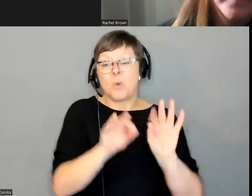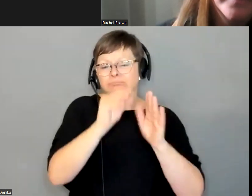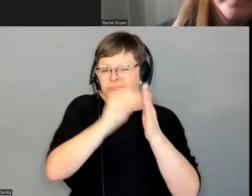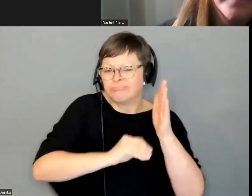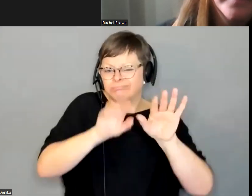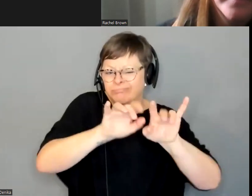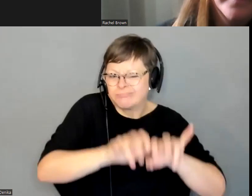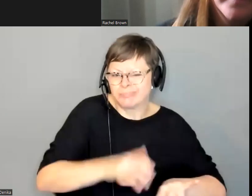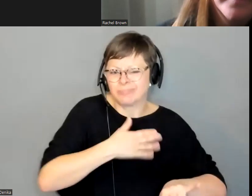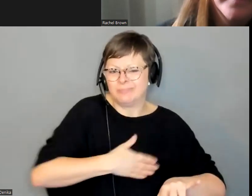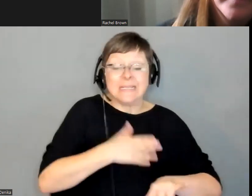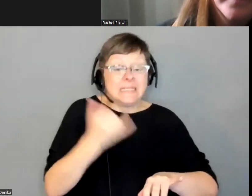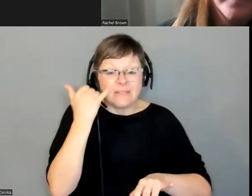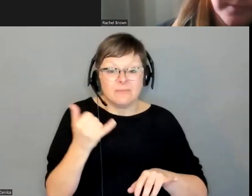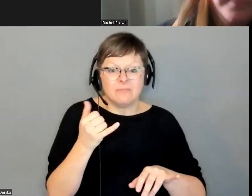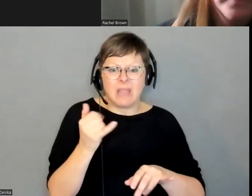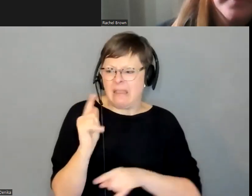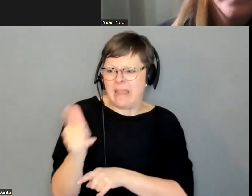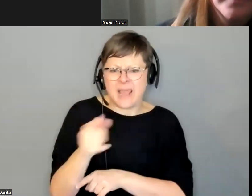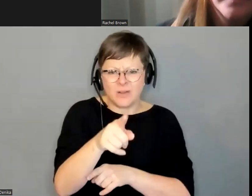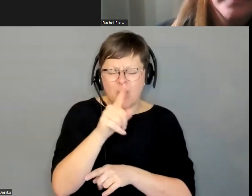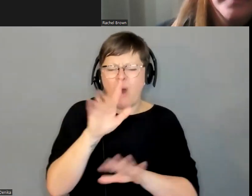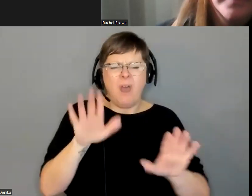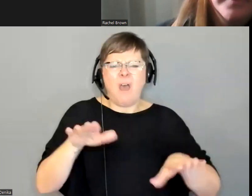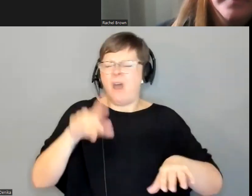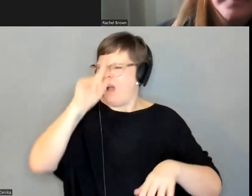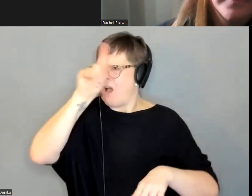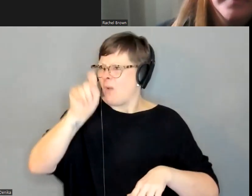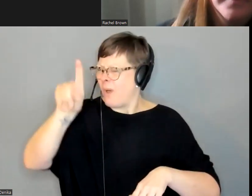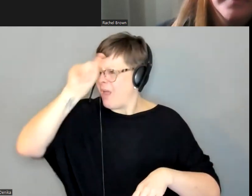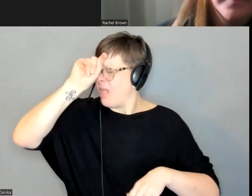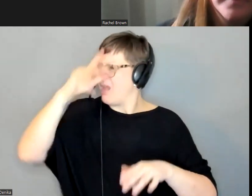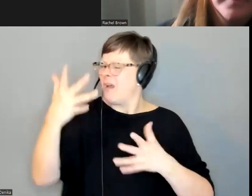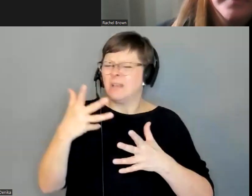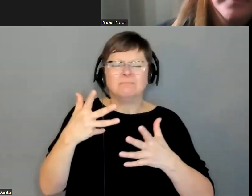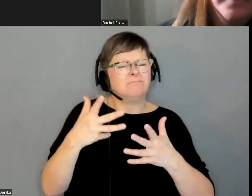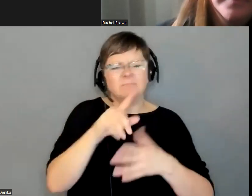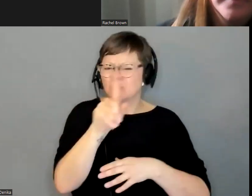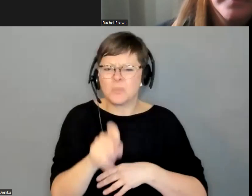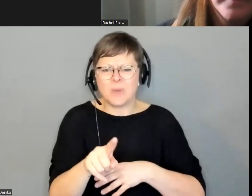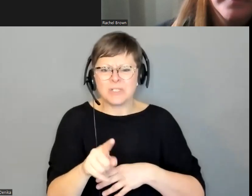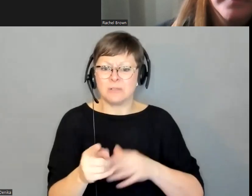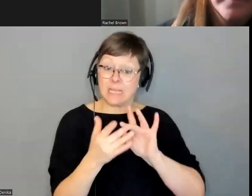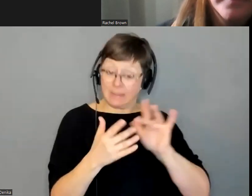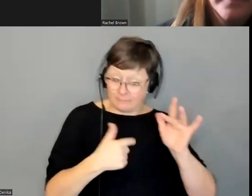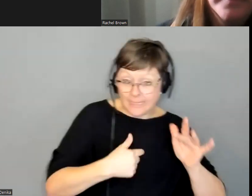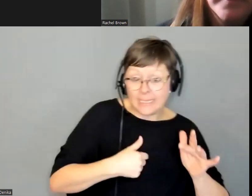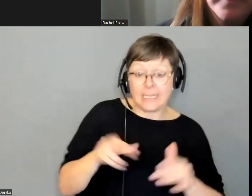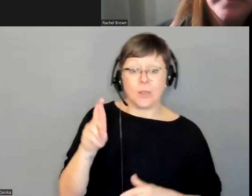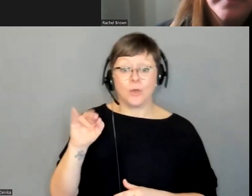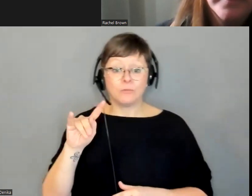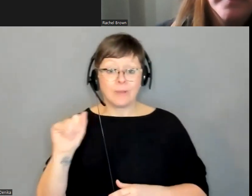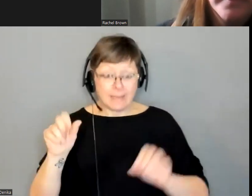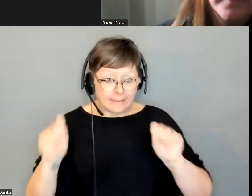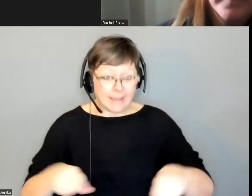any questions afterwards, feel free to reach out to myself or for Rita. And